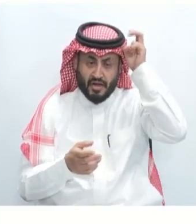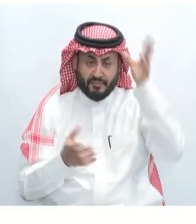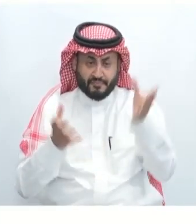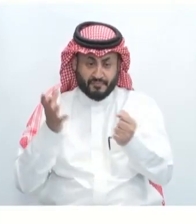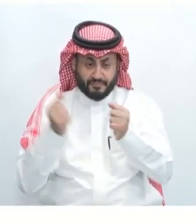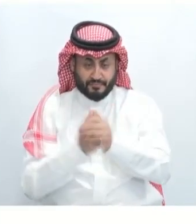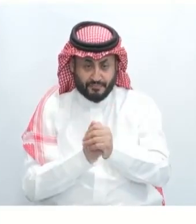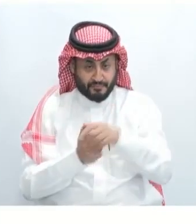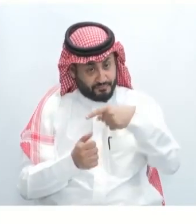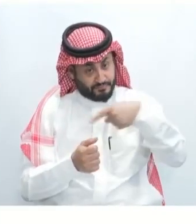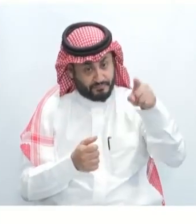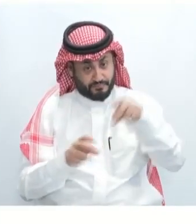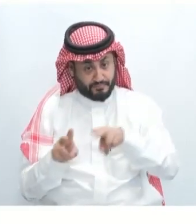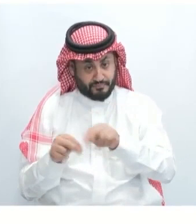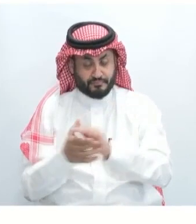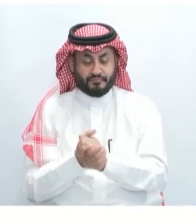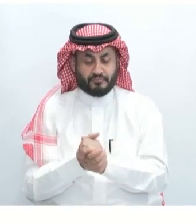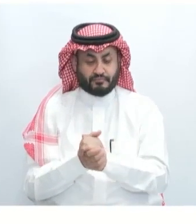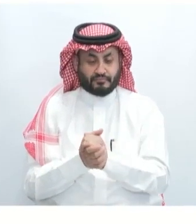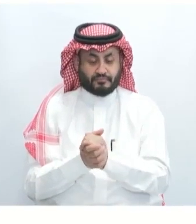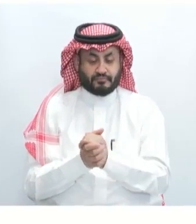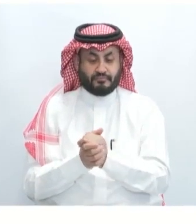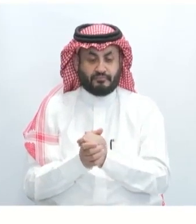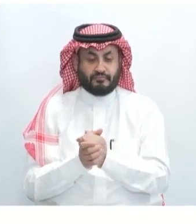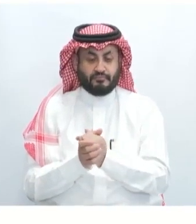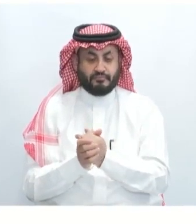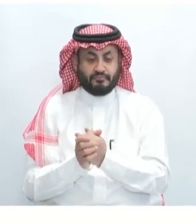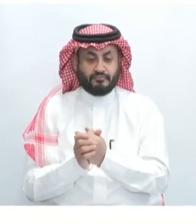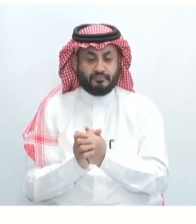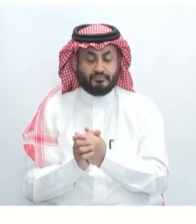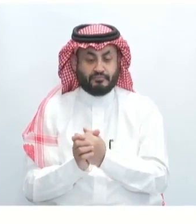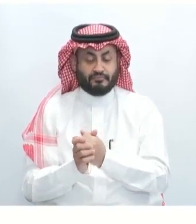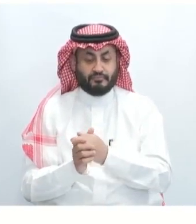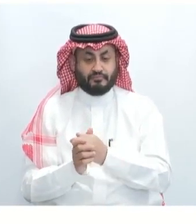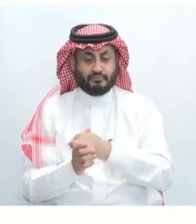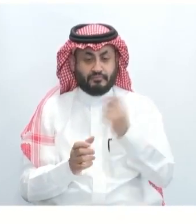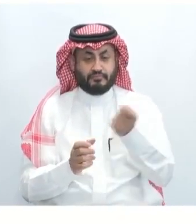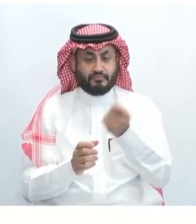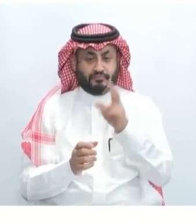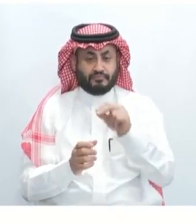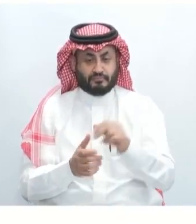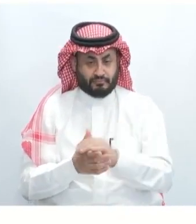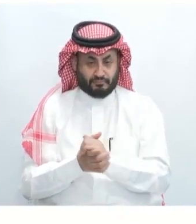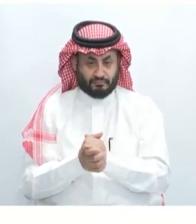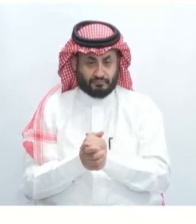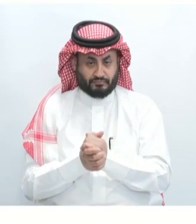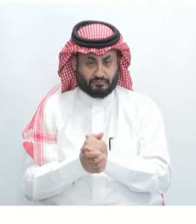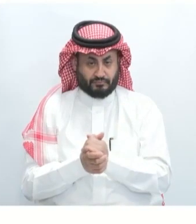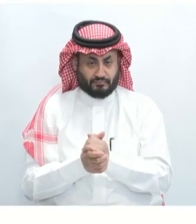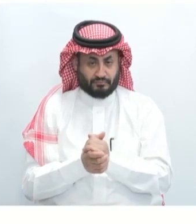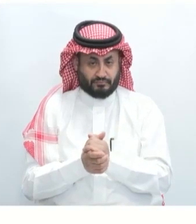right? Yes, it is, you are right, perfect. Okay, so number two, trace and write. So now we